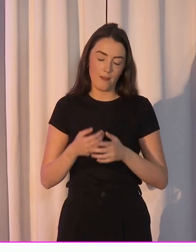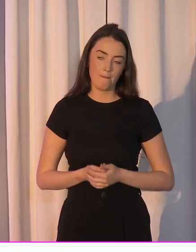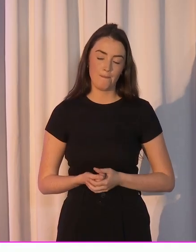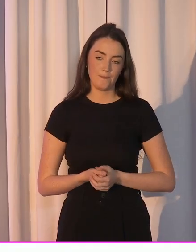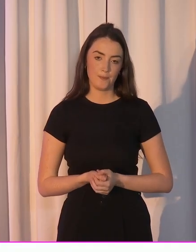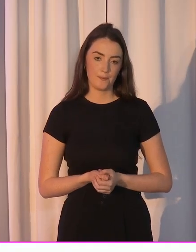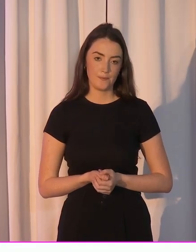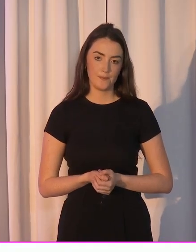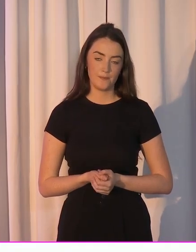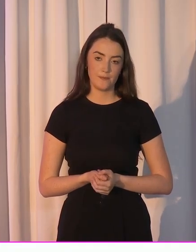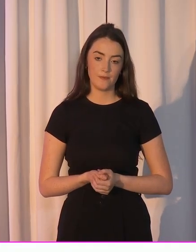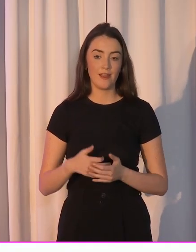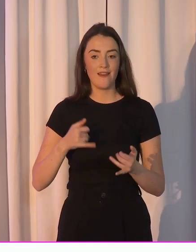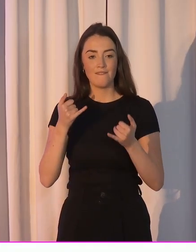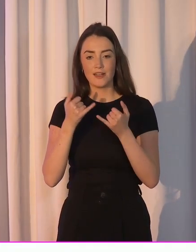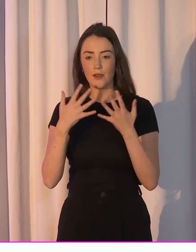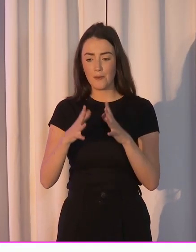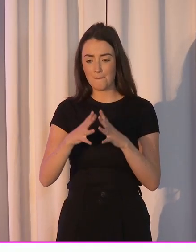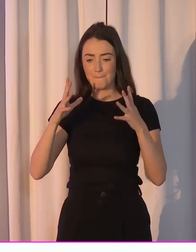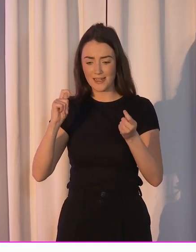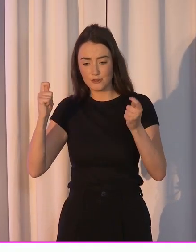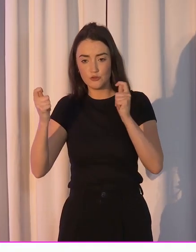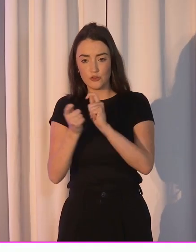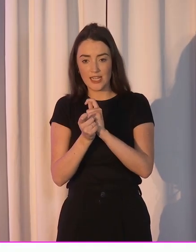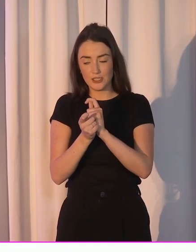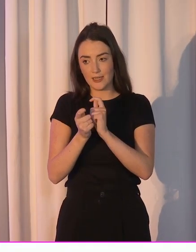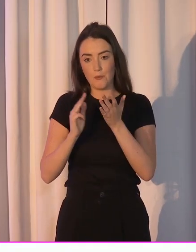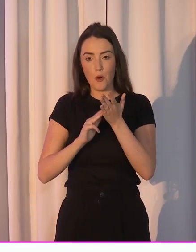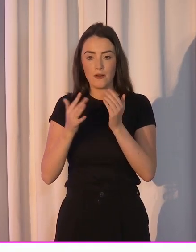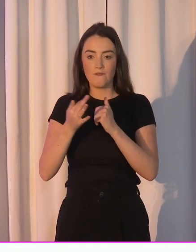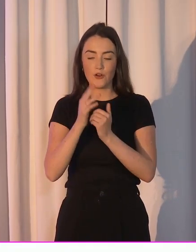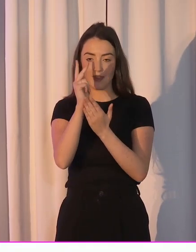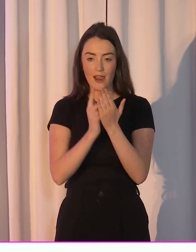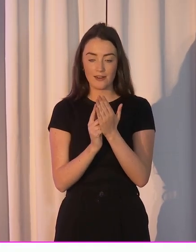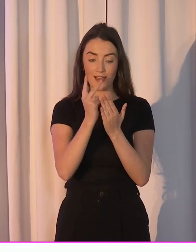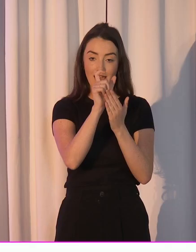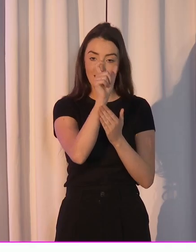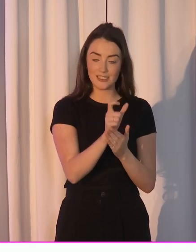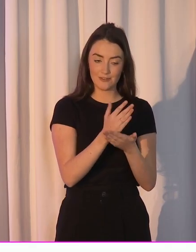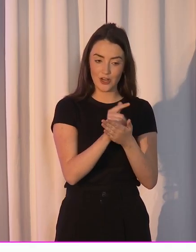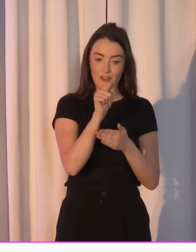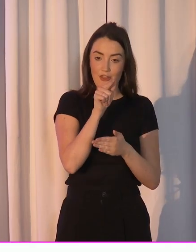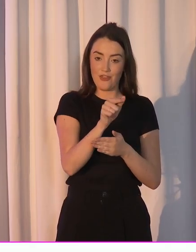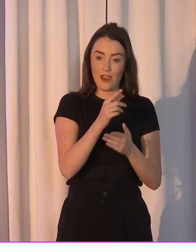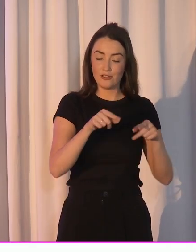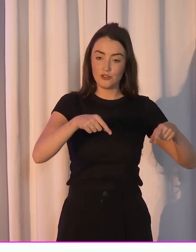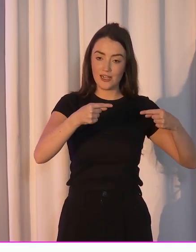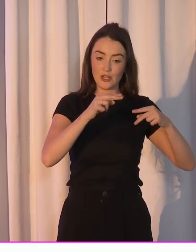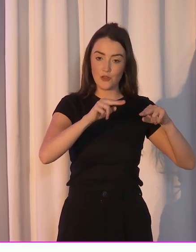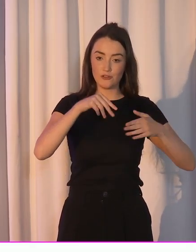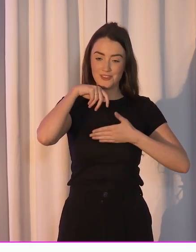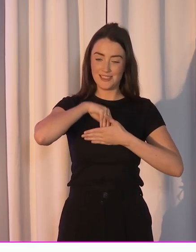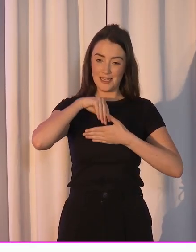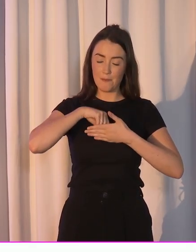AMPLIFY feels very much like a pivotal moment for the arts. Artists have shared that their challenges are not only